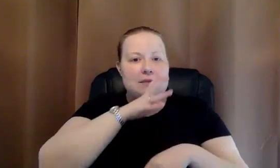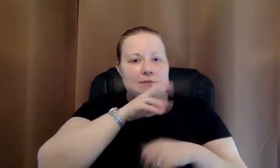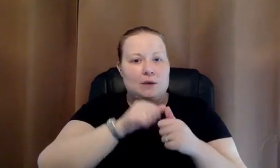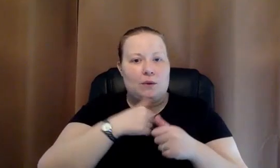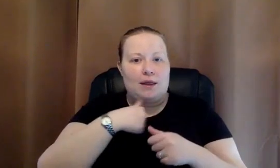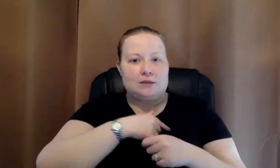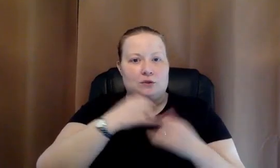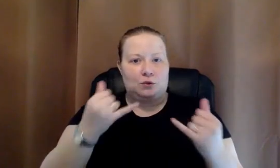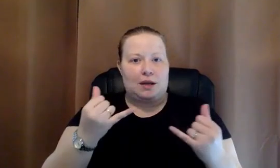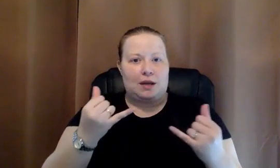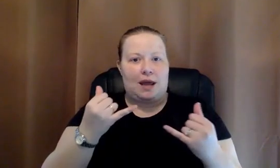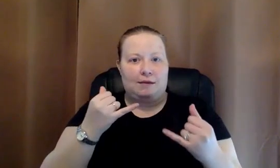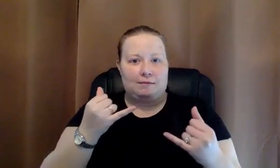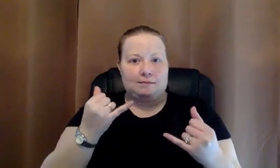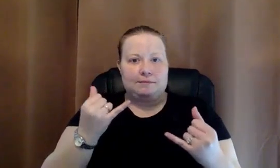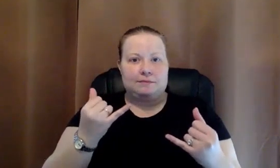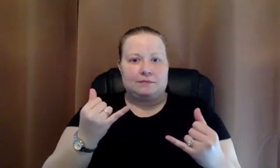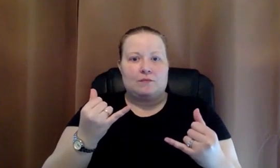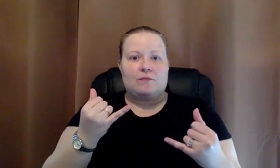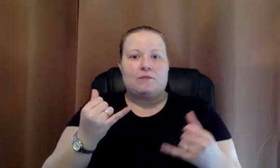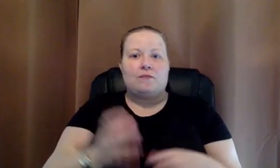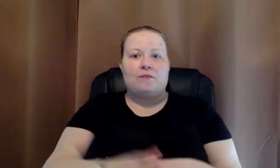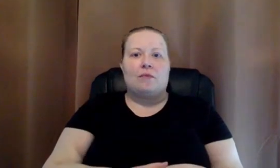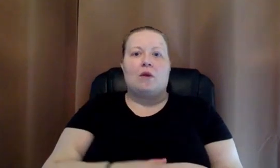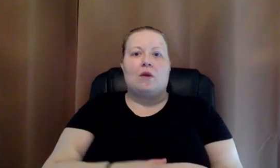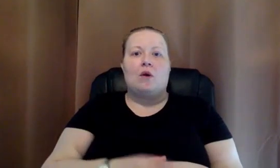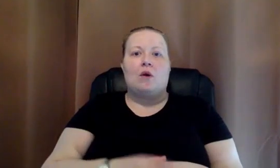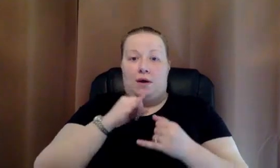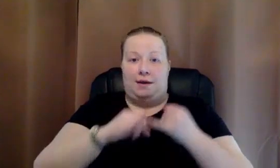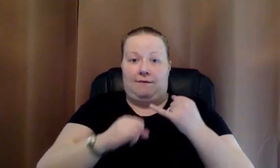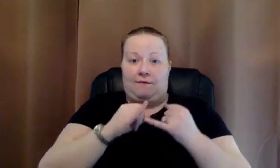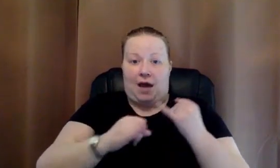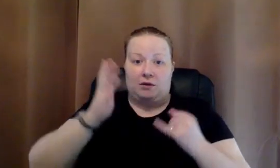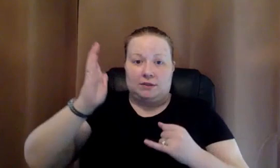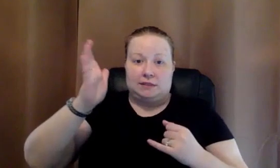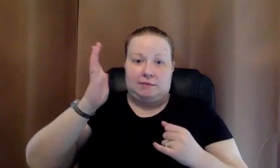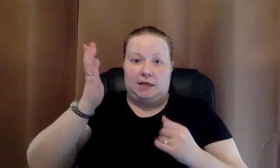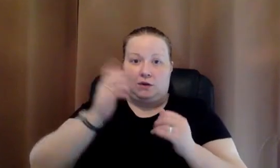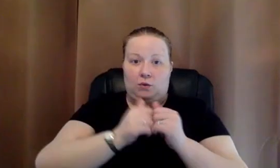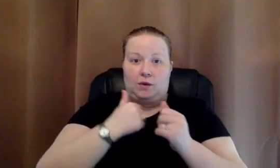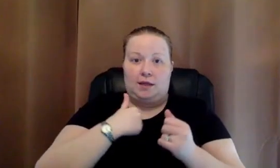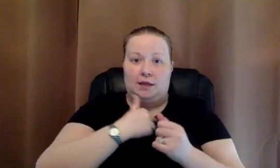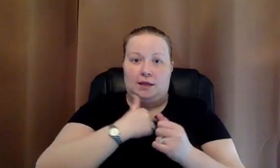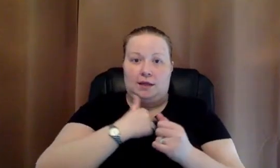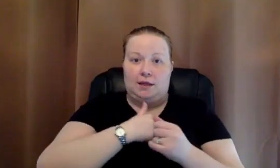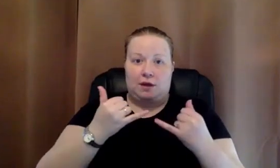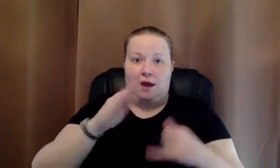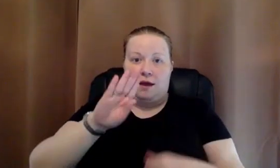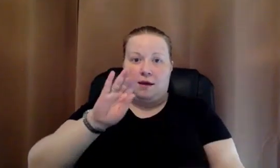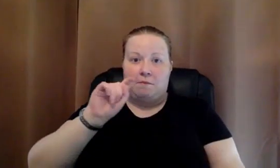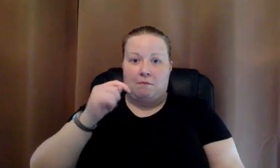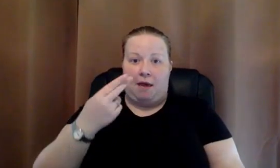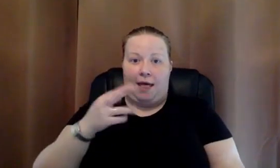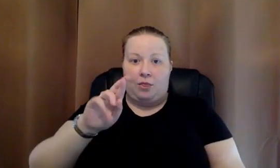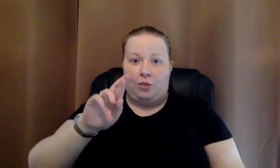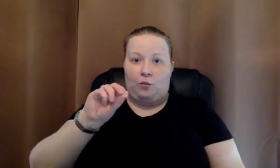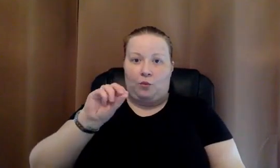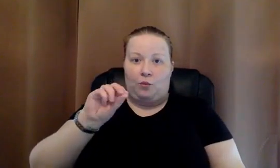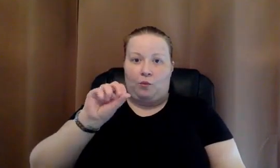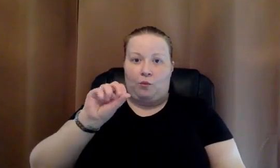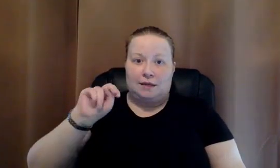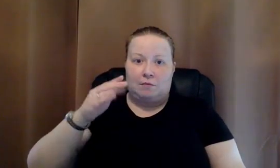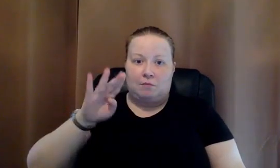Okay, we've got one final speaker with us today. This is Beth Rosenberg with Tech